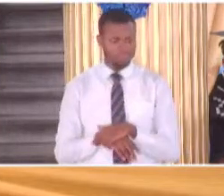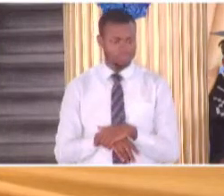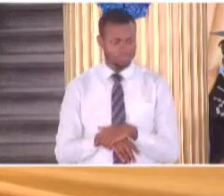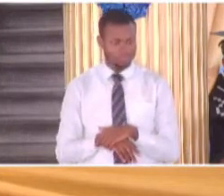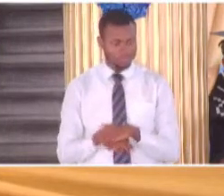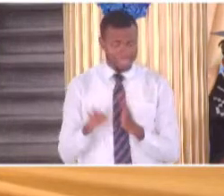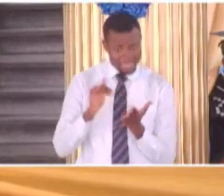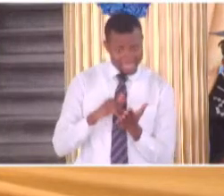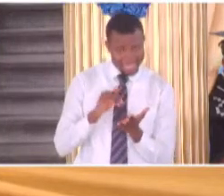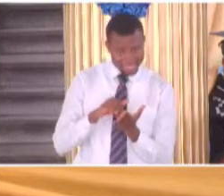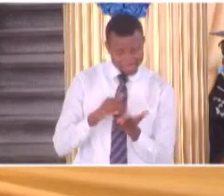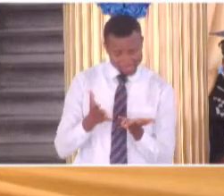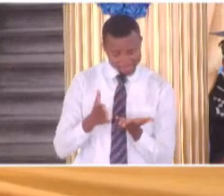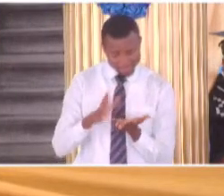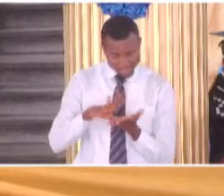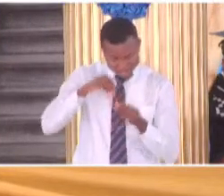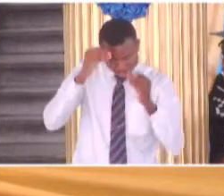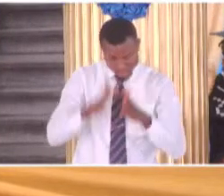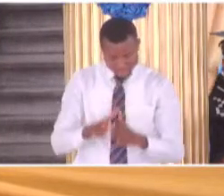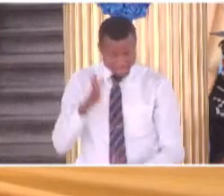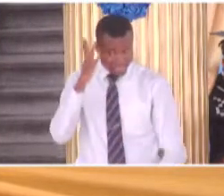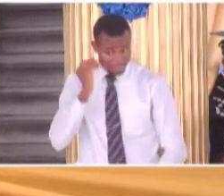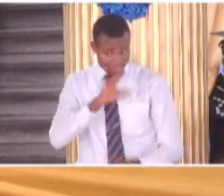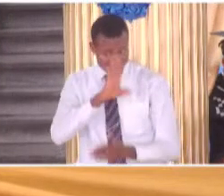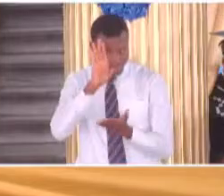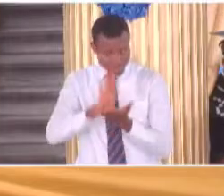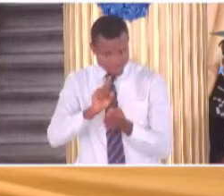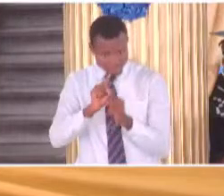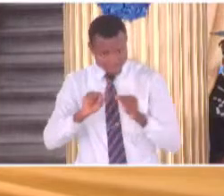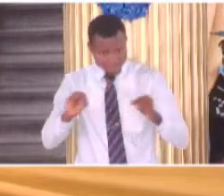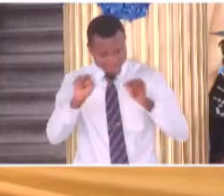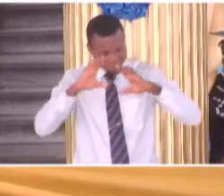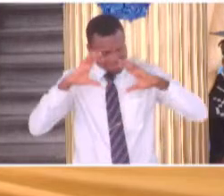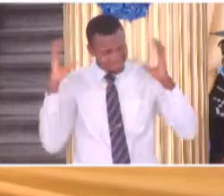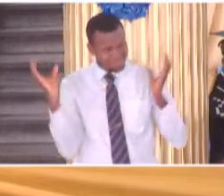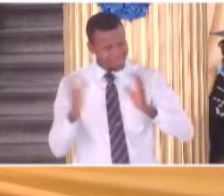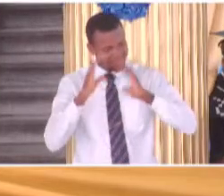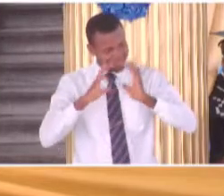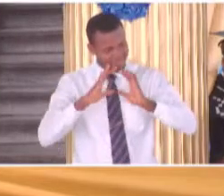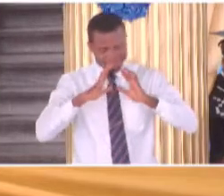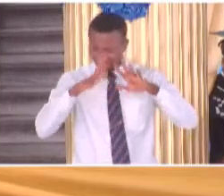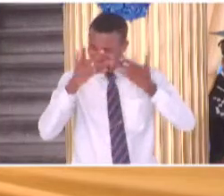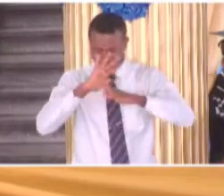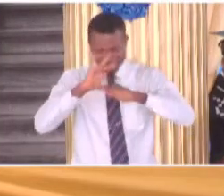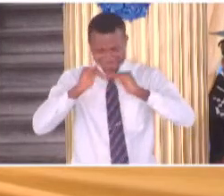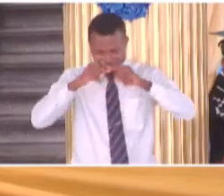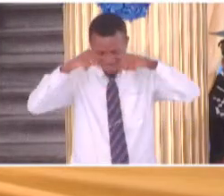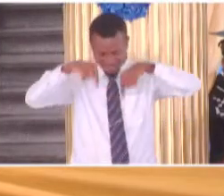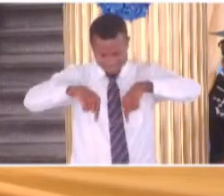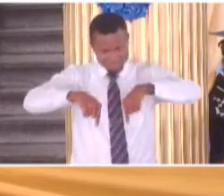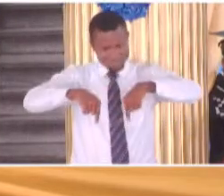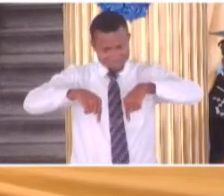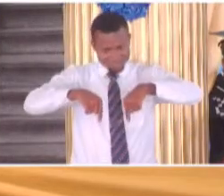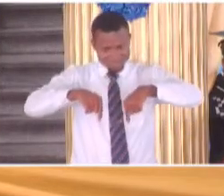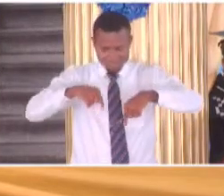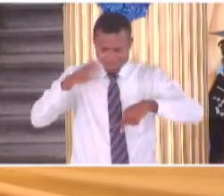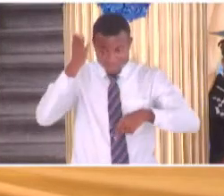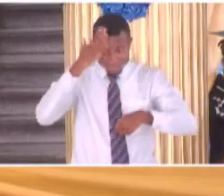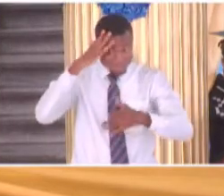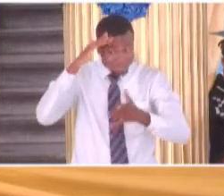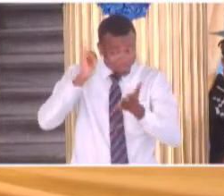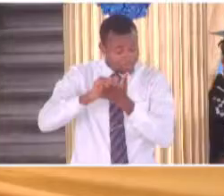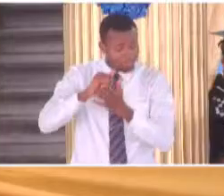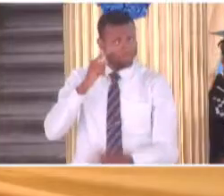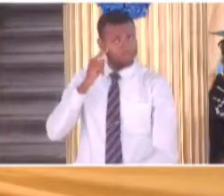Student Experience Center. As we celebrate the accomplishments of today, we also look to the future